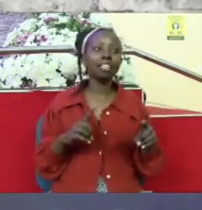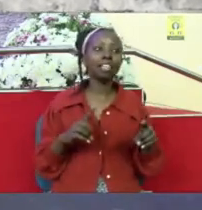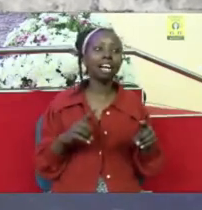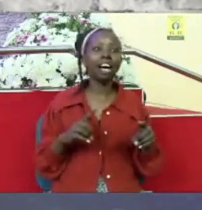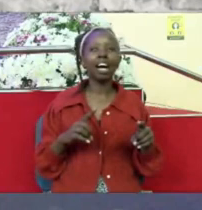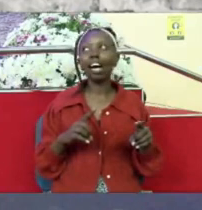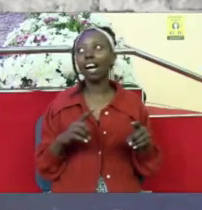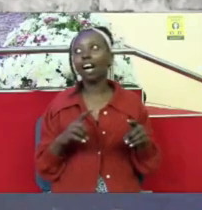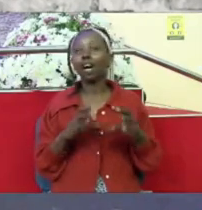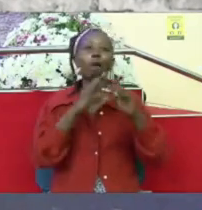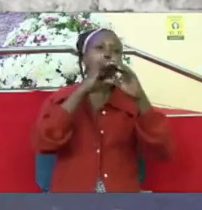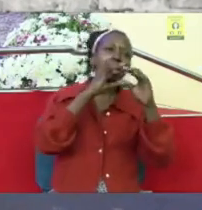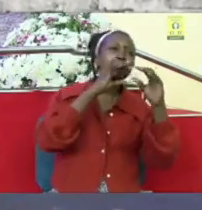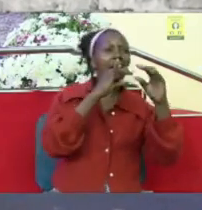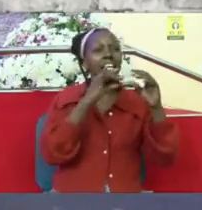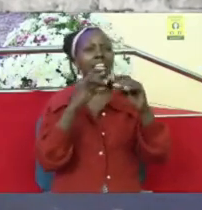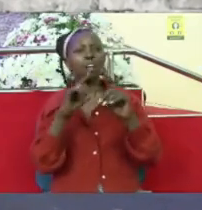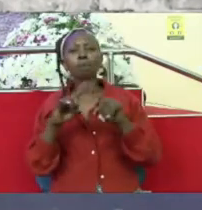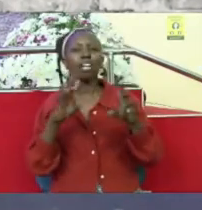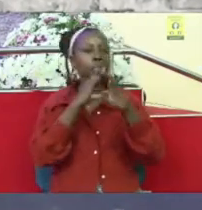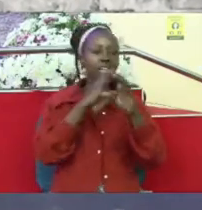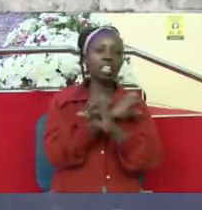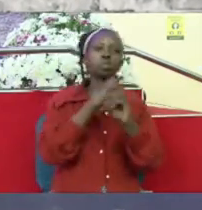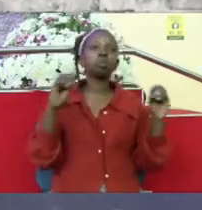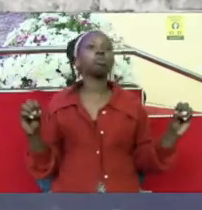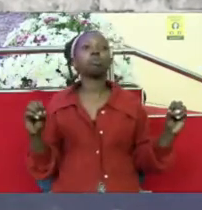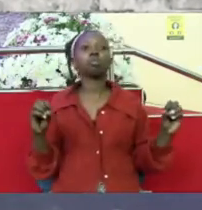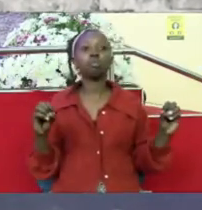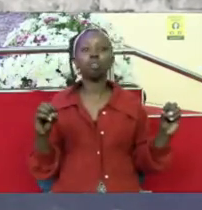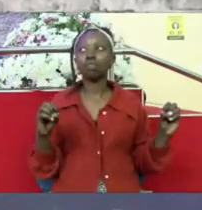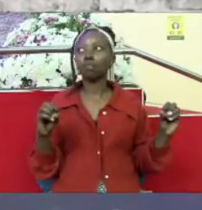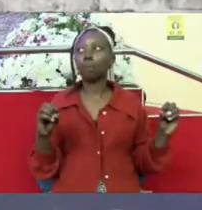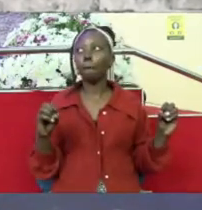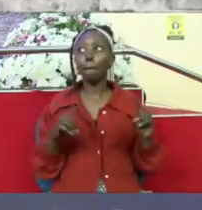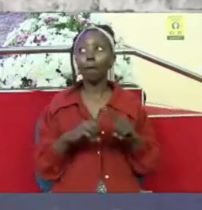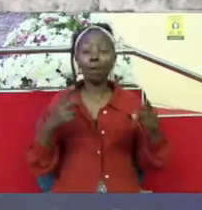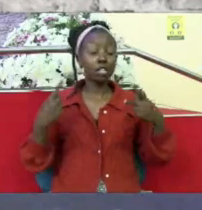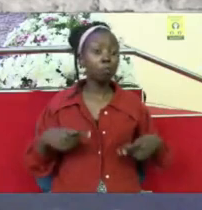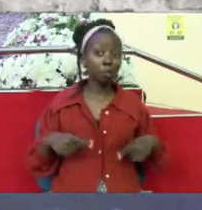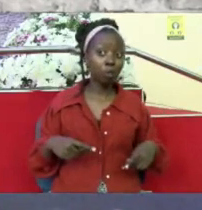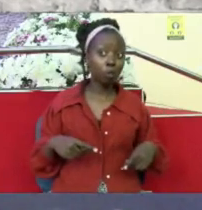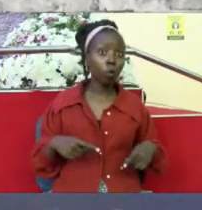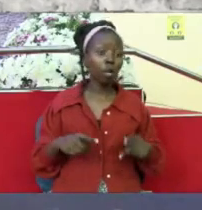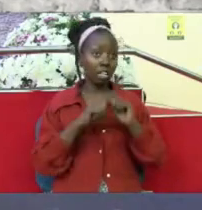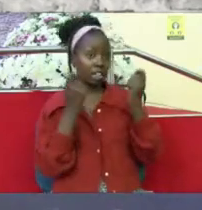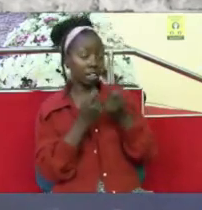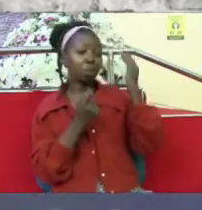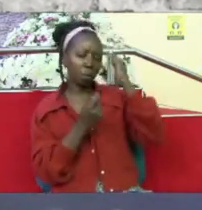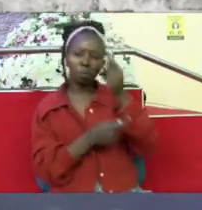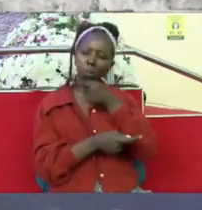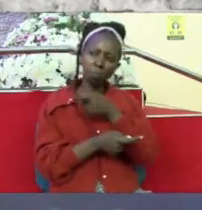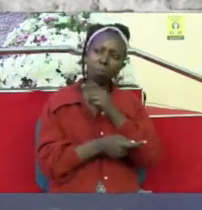know. Lakini alikuwa anajifanya ni kama anaucheza tu. Like he's enjoying it. And but people in the group knew who you